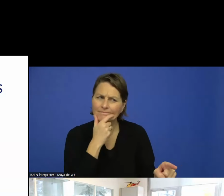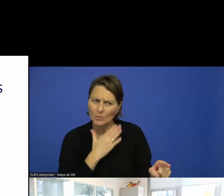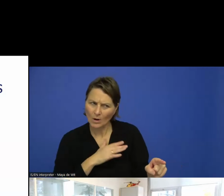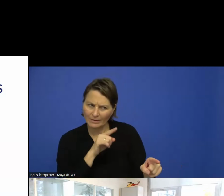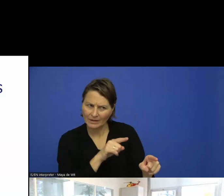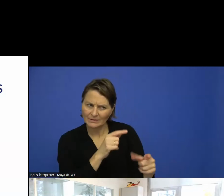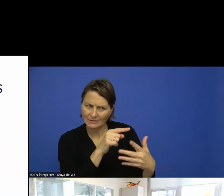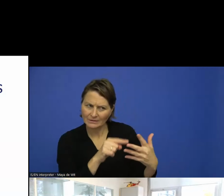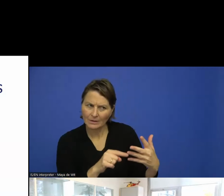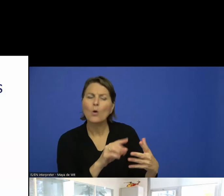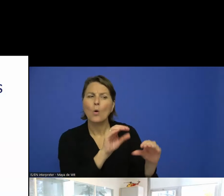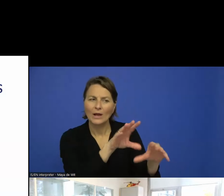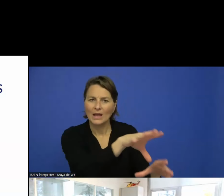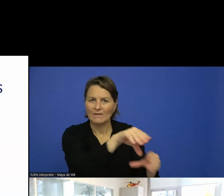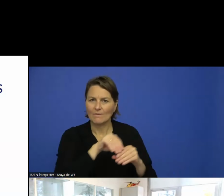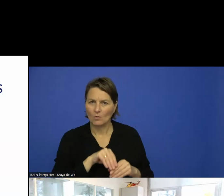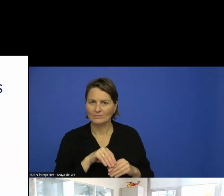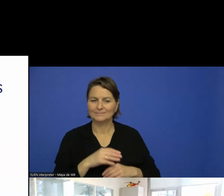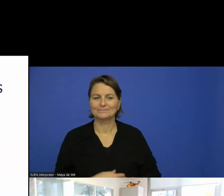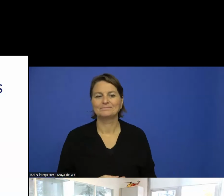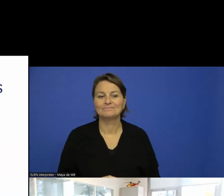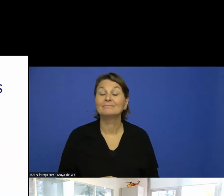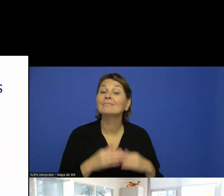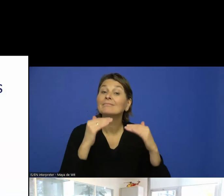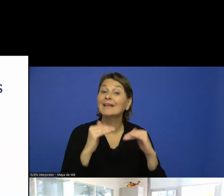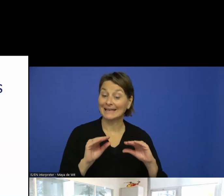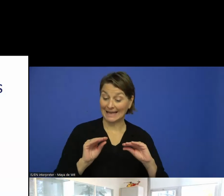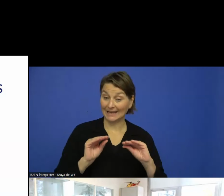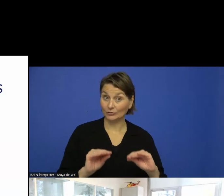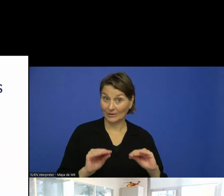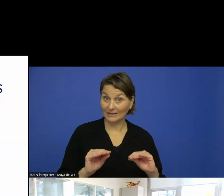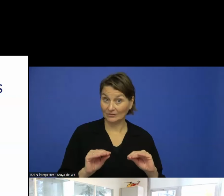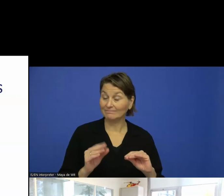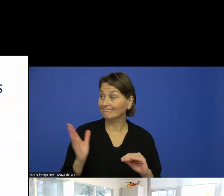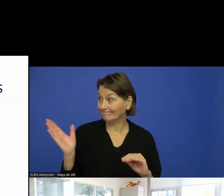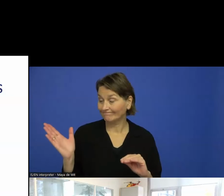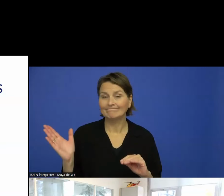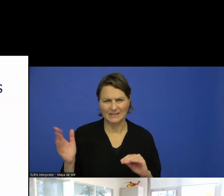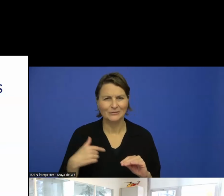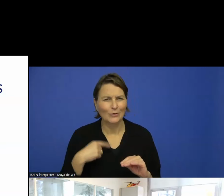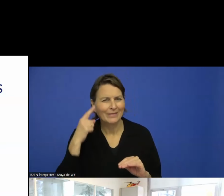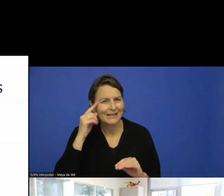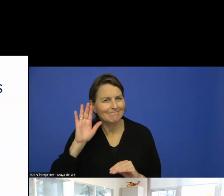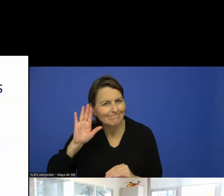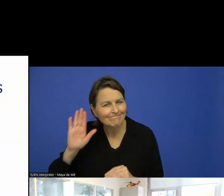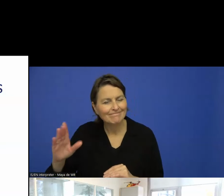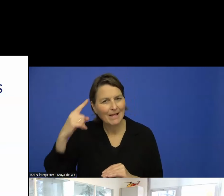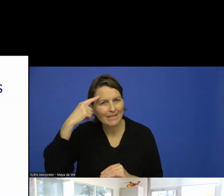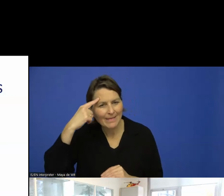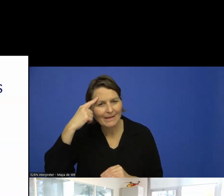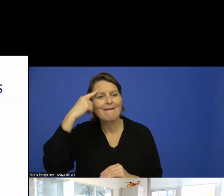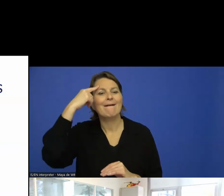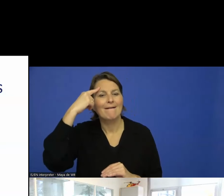process? I talked about education before. So we're taking this way of thinking to the graduate